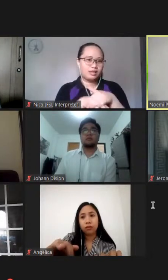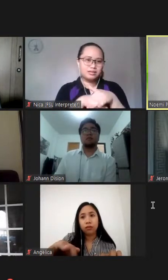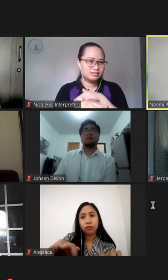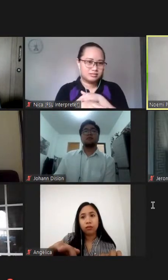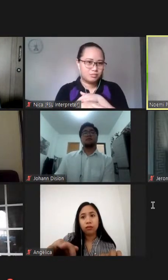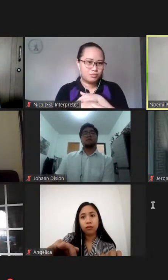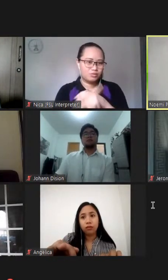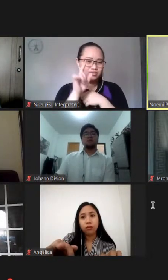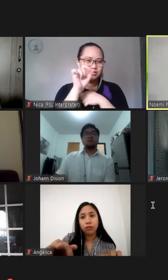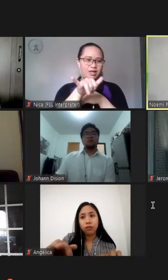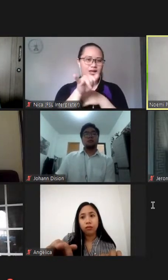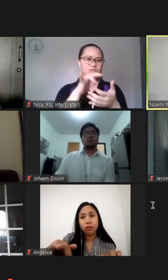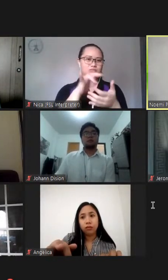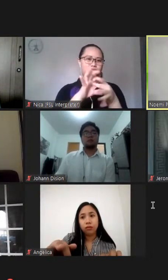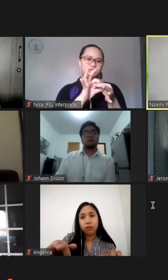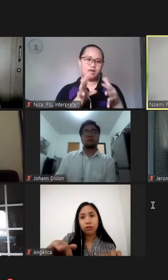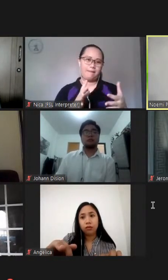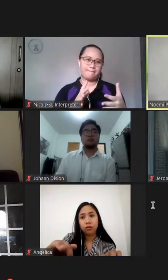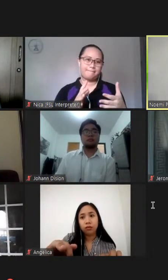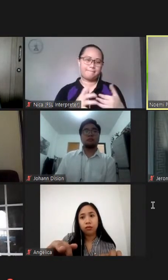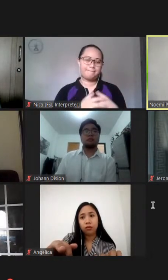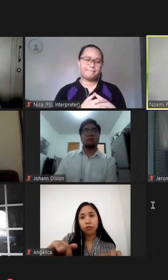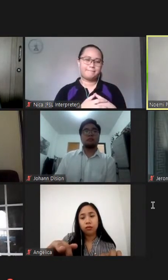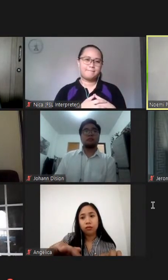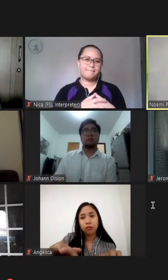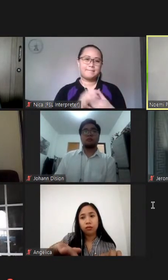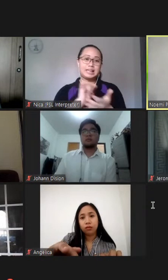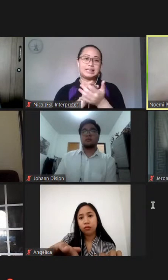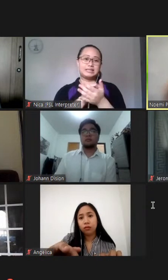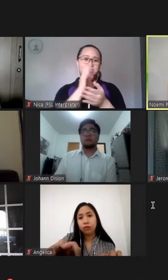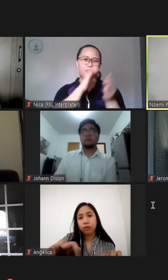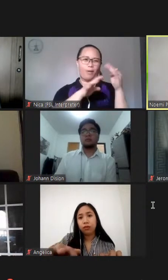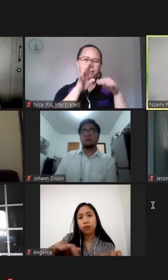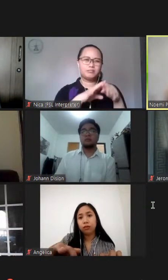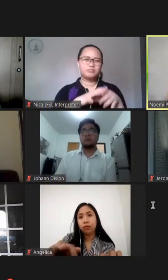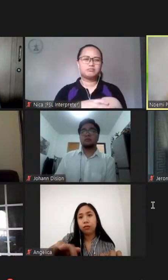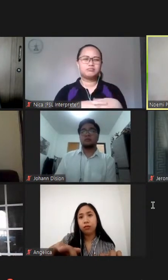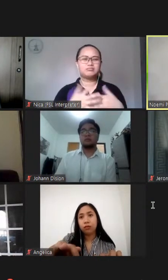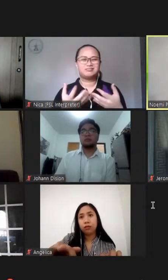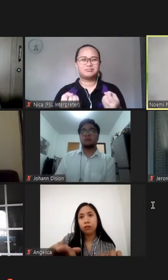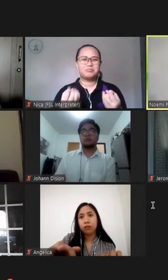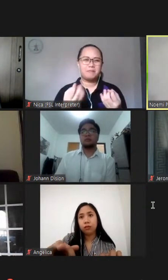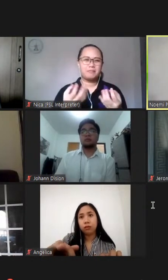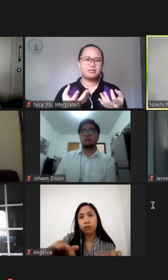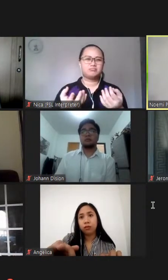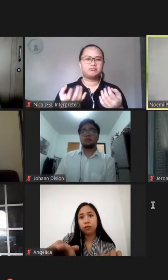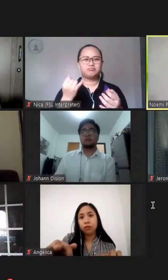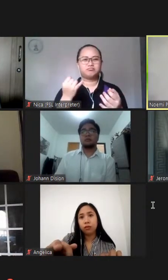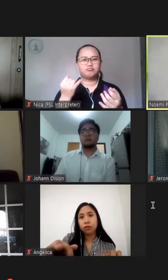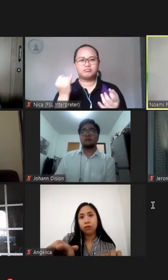that problem was replicated by others with interviewed. Like yung